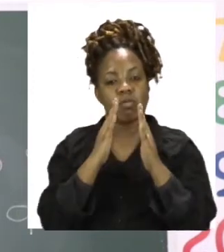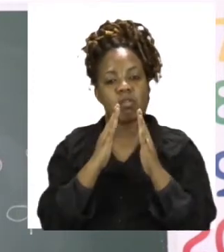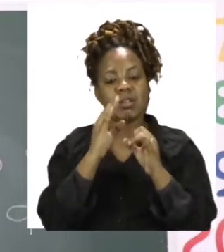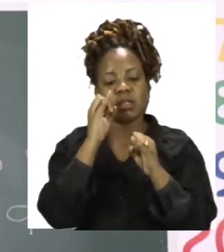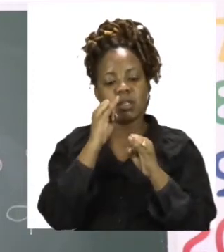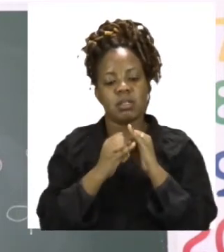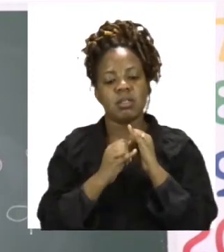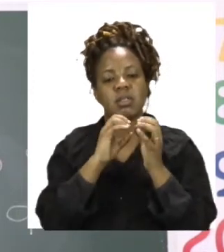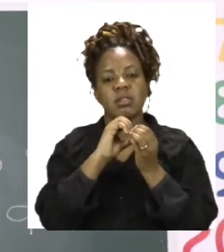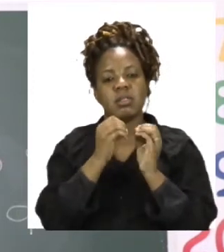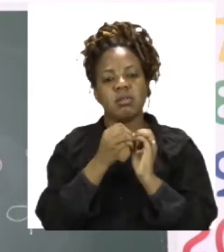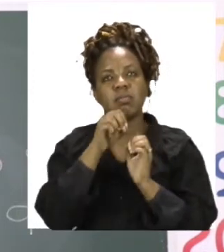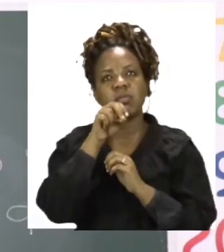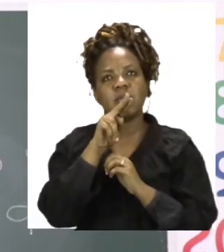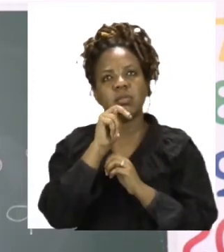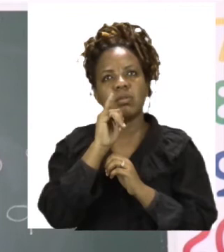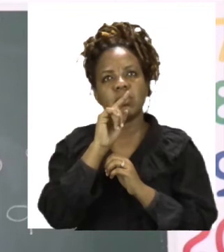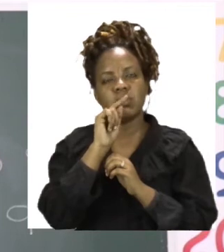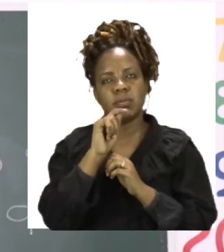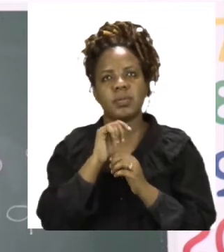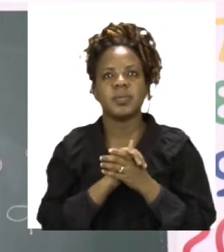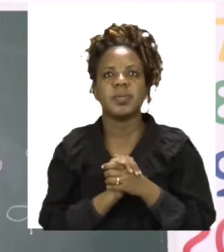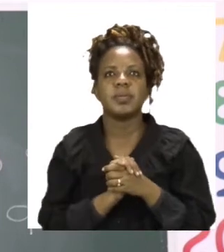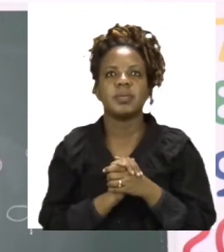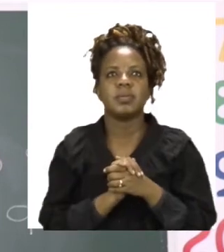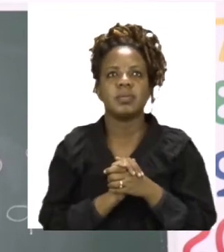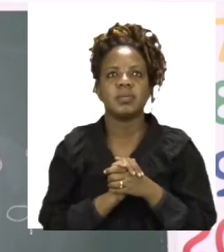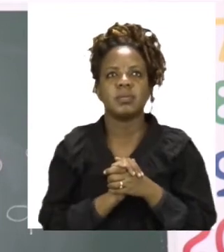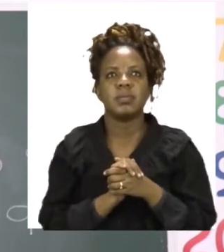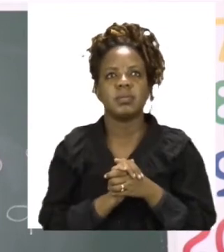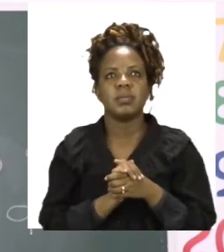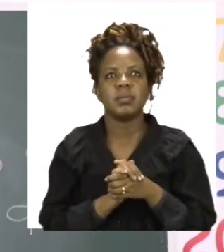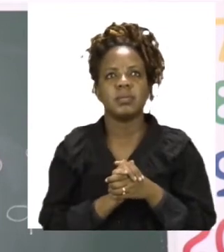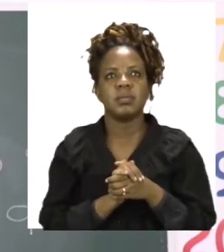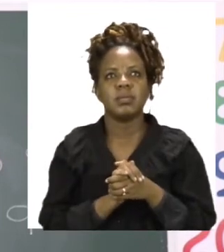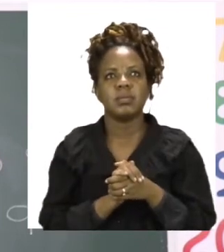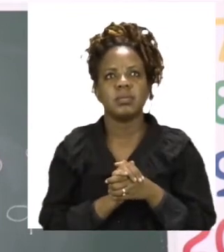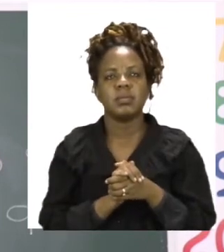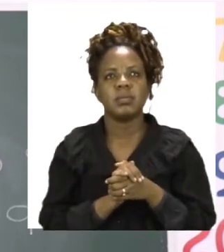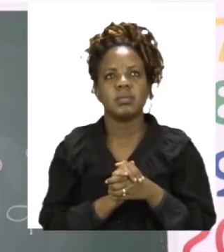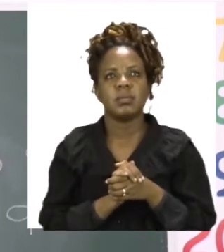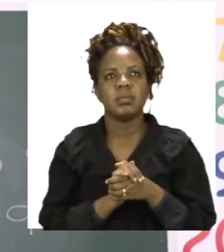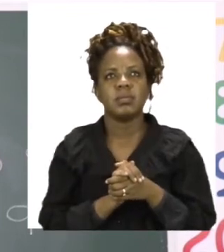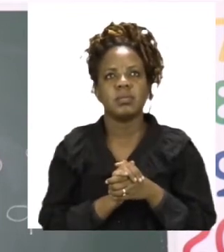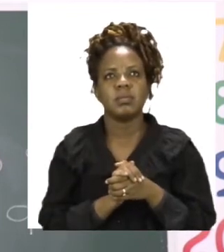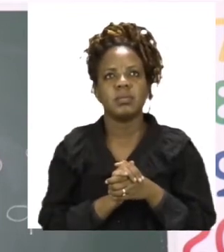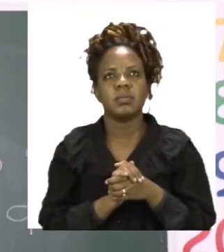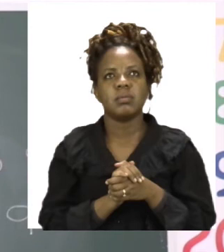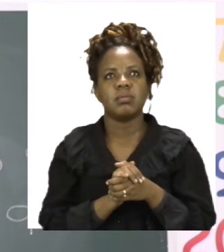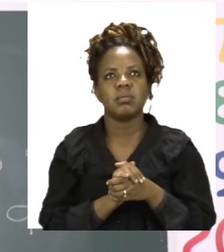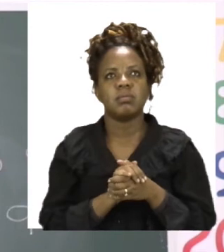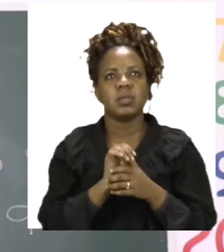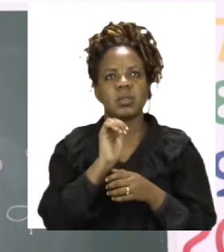one that matters the most. So if you're going to do this first part, A or